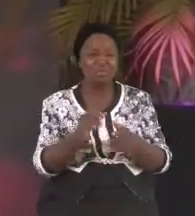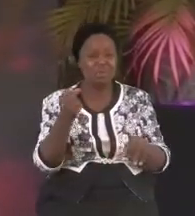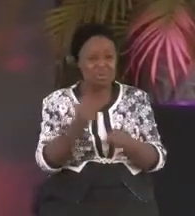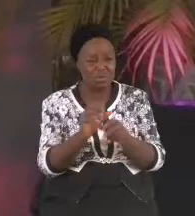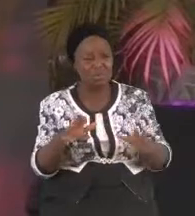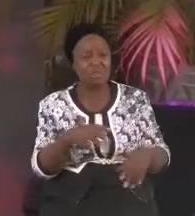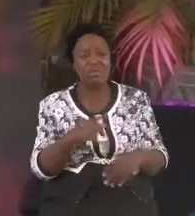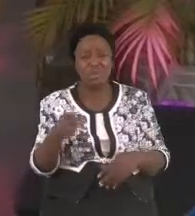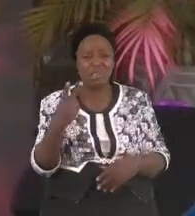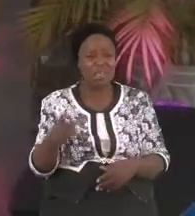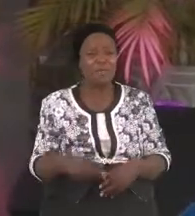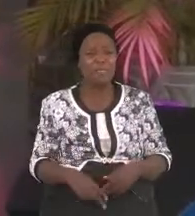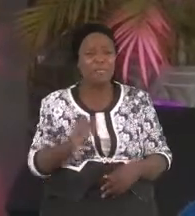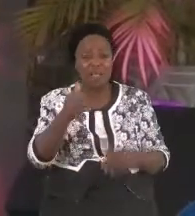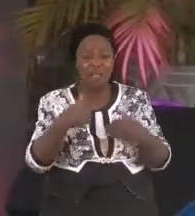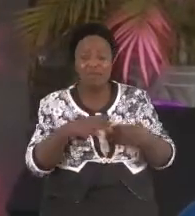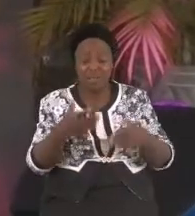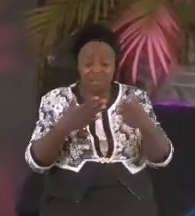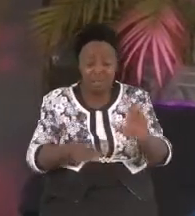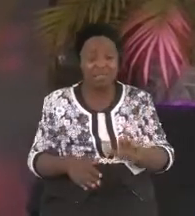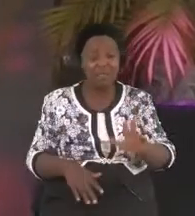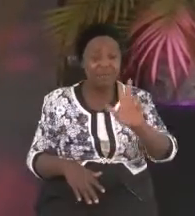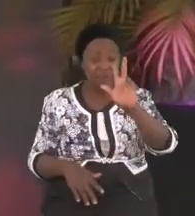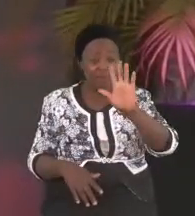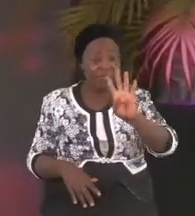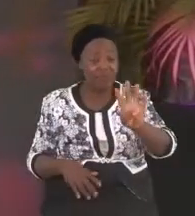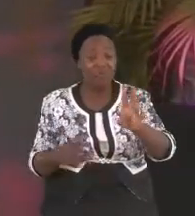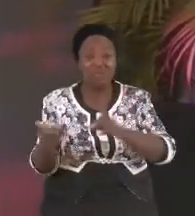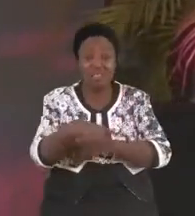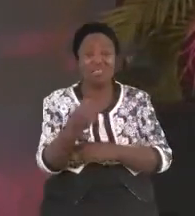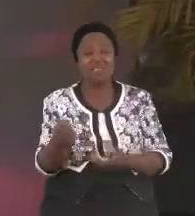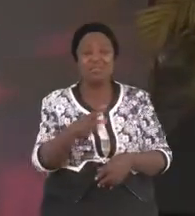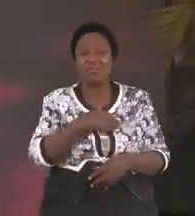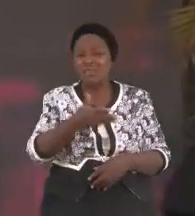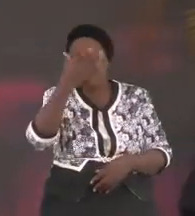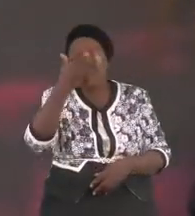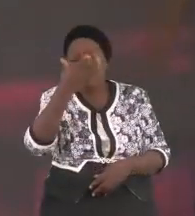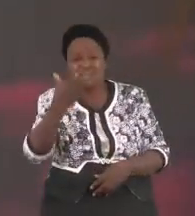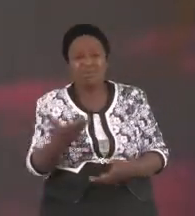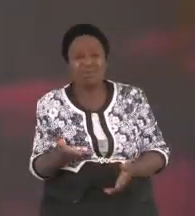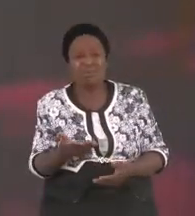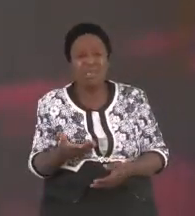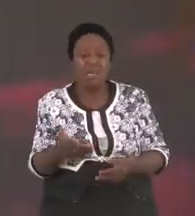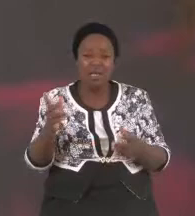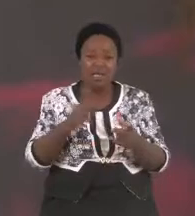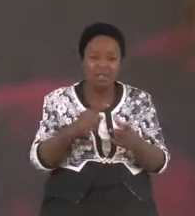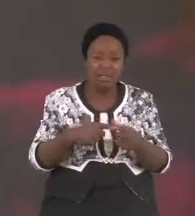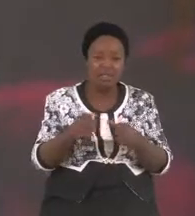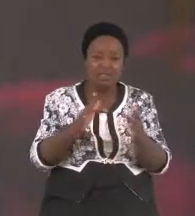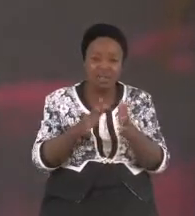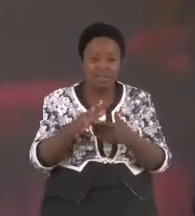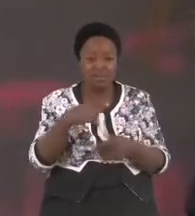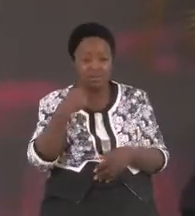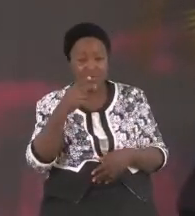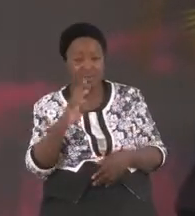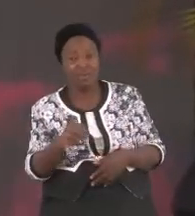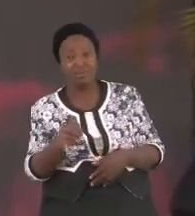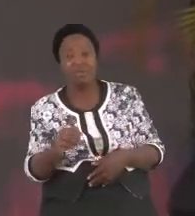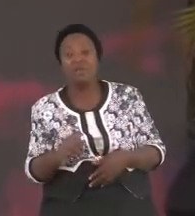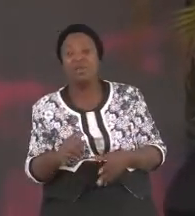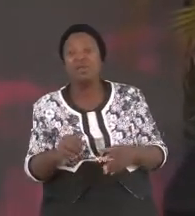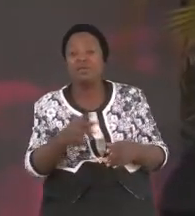dead 4 days. And then in verse 40, Jesus said unto her,